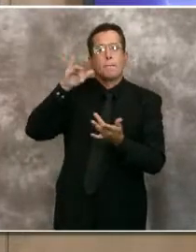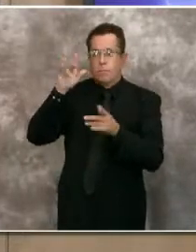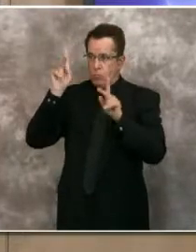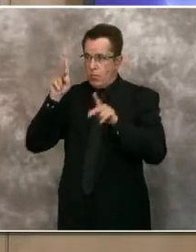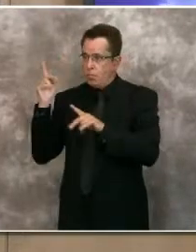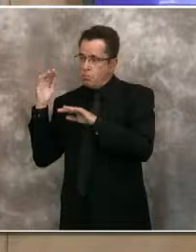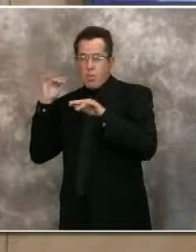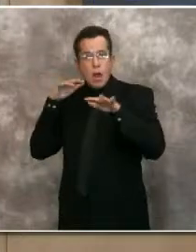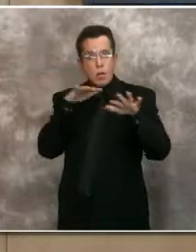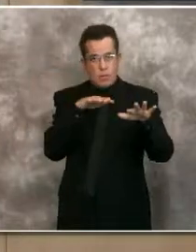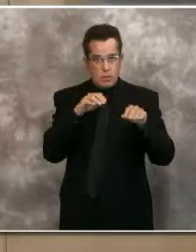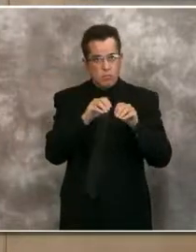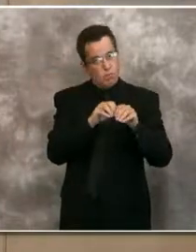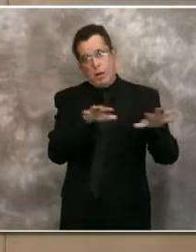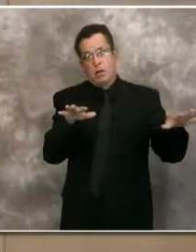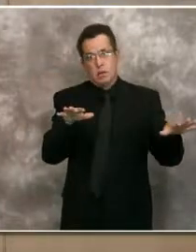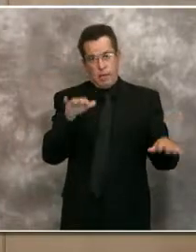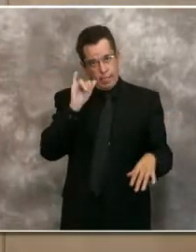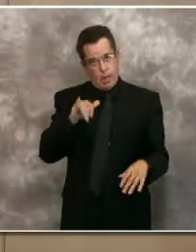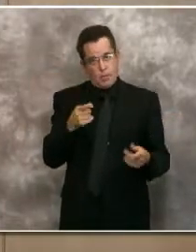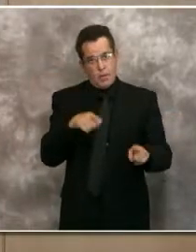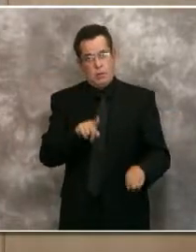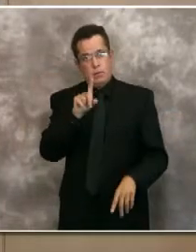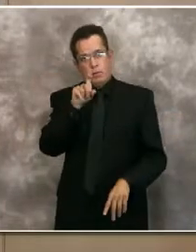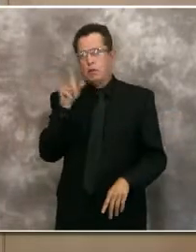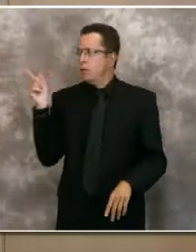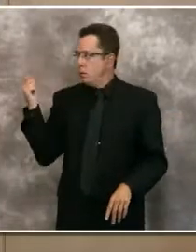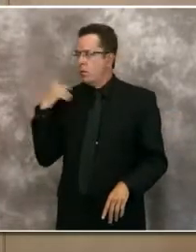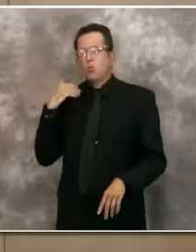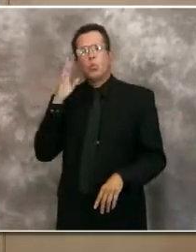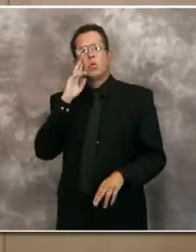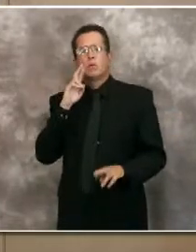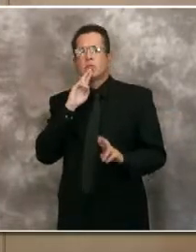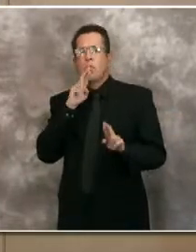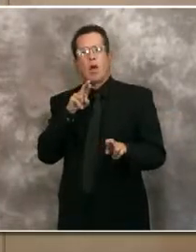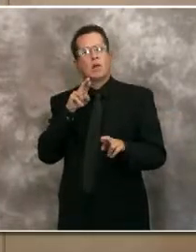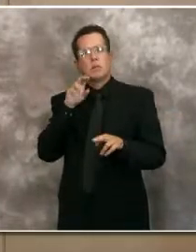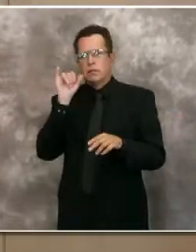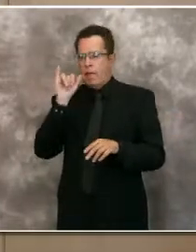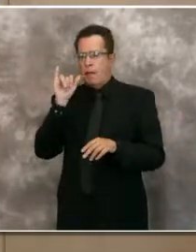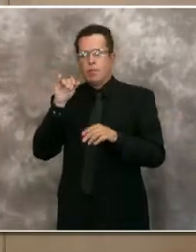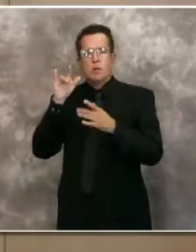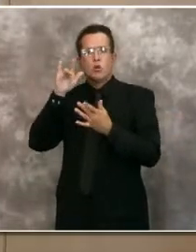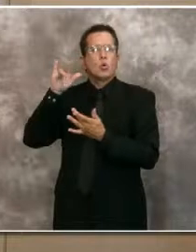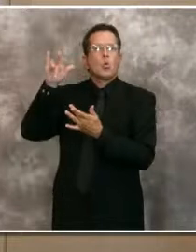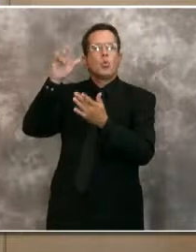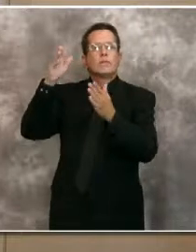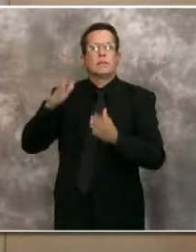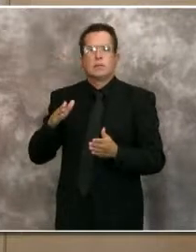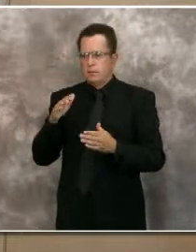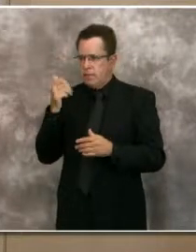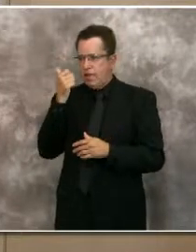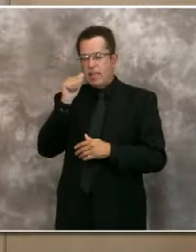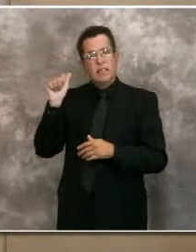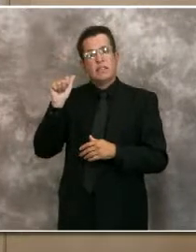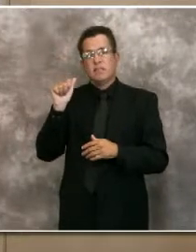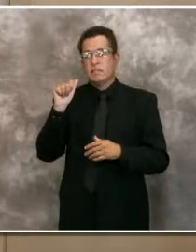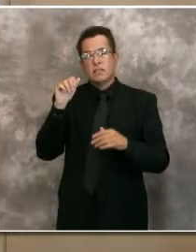county would respond. We would respond to tourists in the same way we always respond to communicable disease.